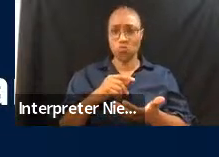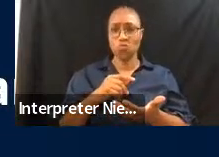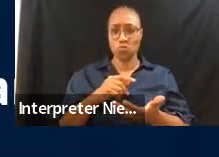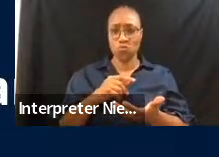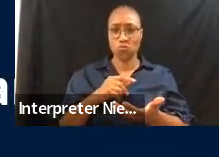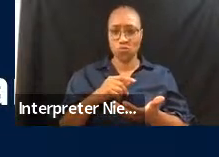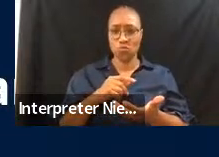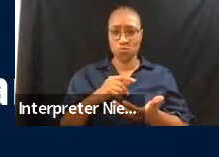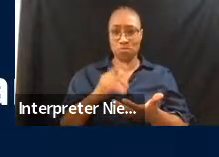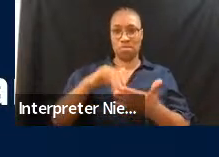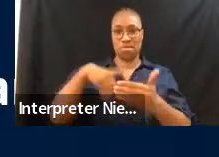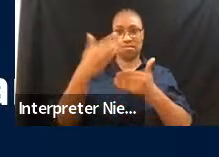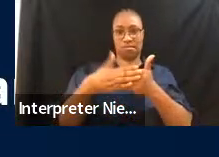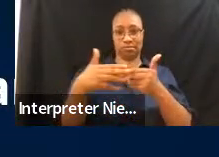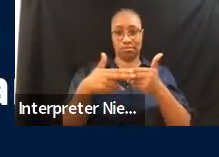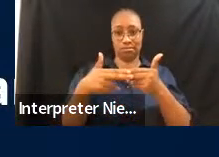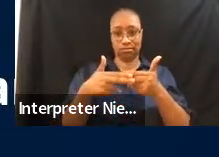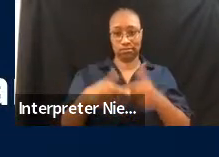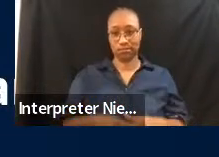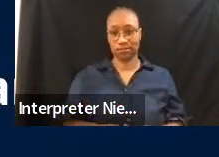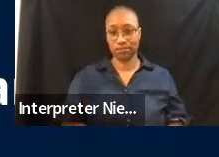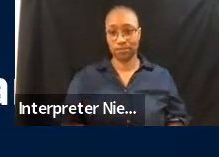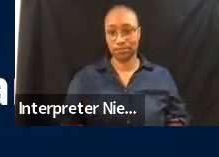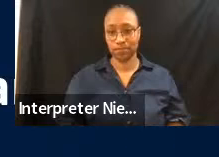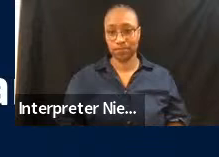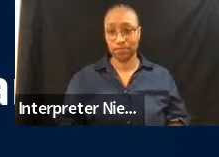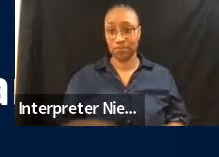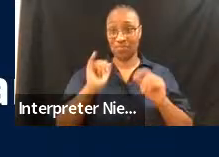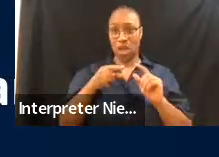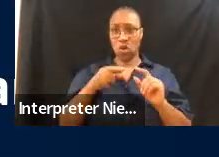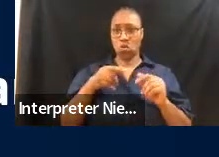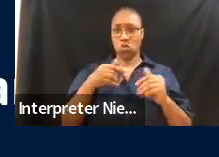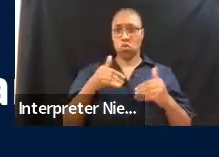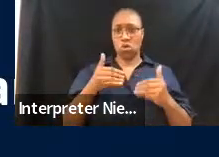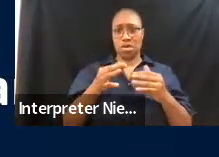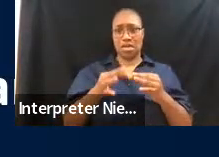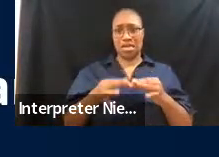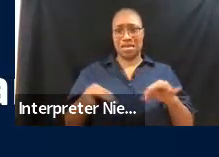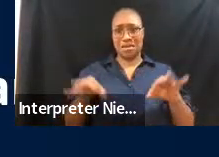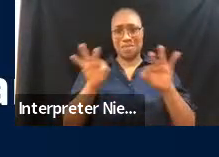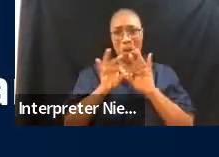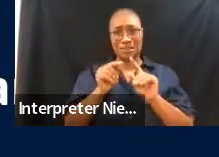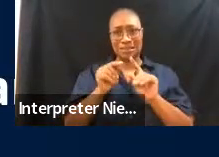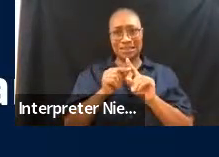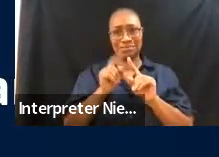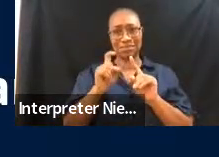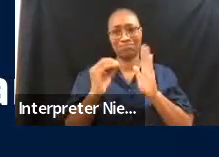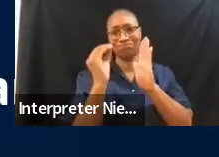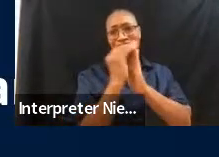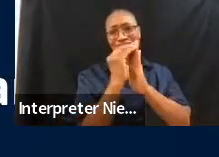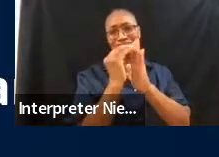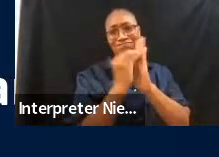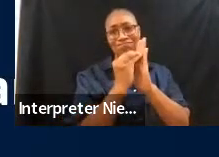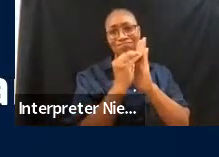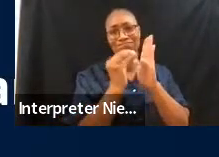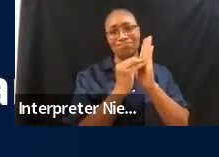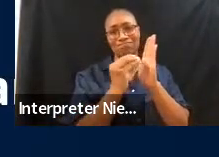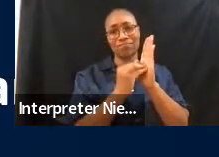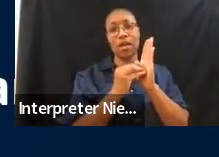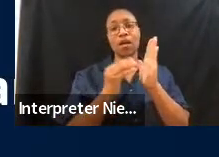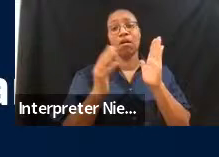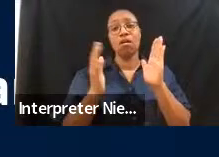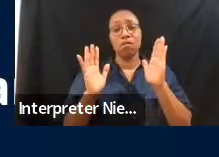Now, what's important to note is that the MDE standards are currently voluntary. Now, compliance with the